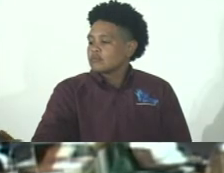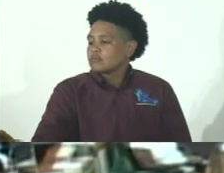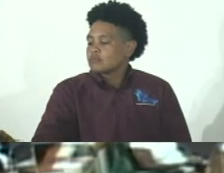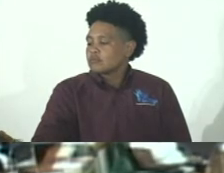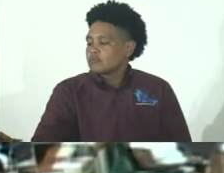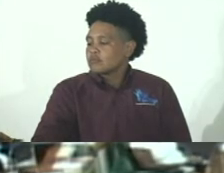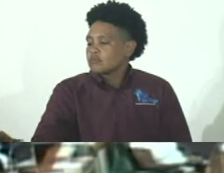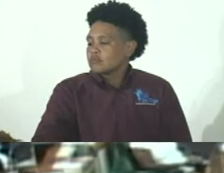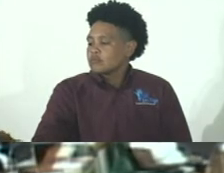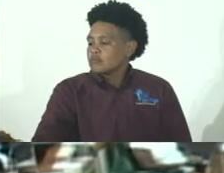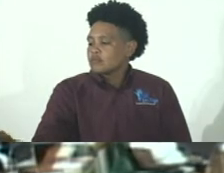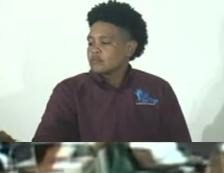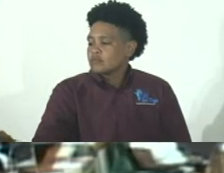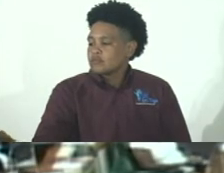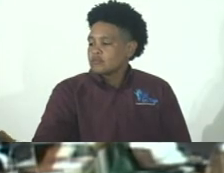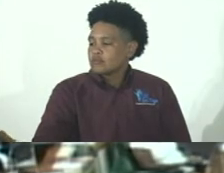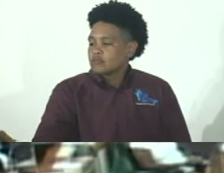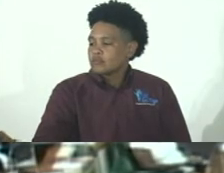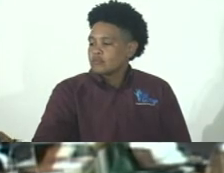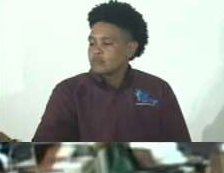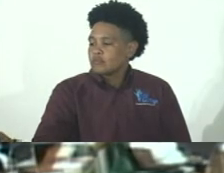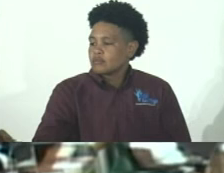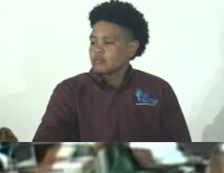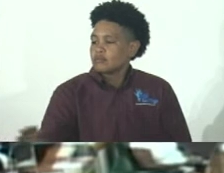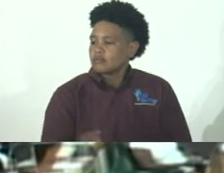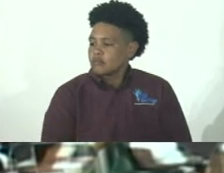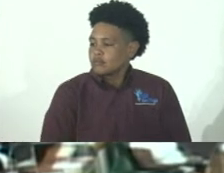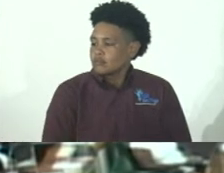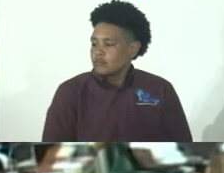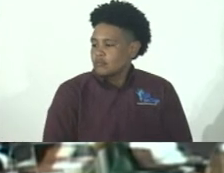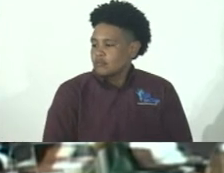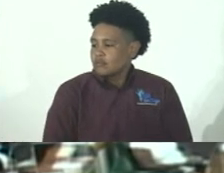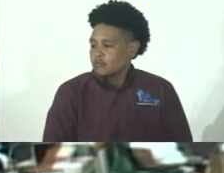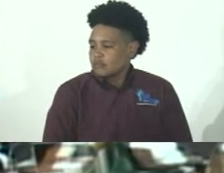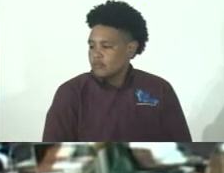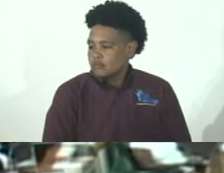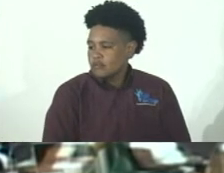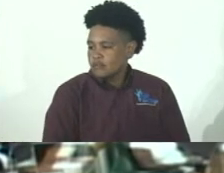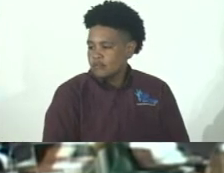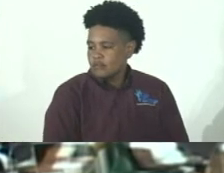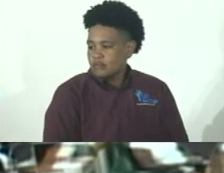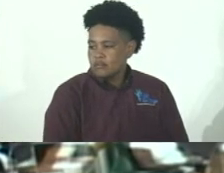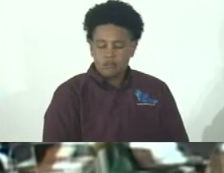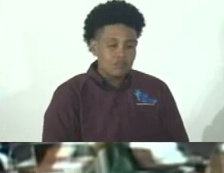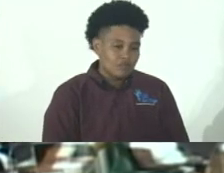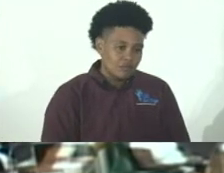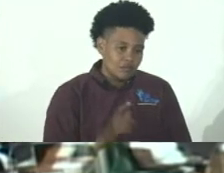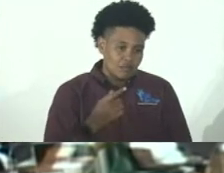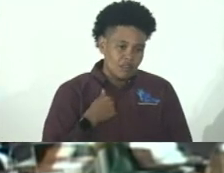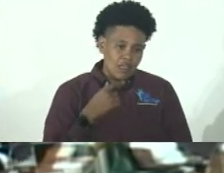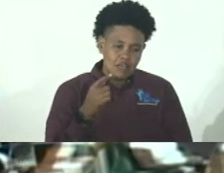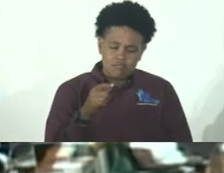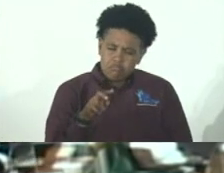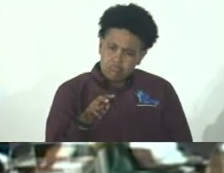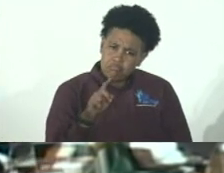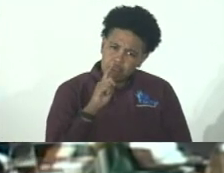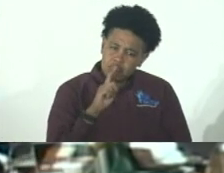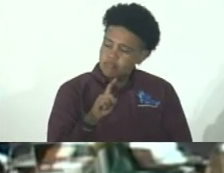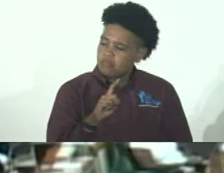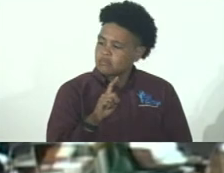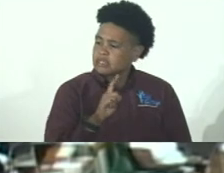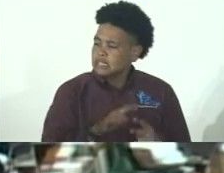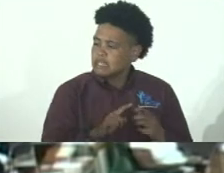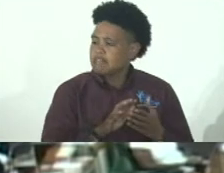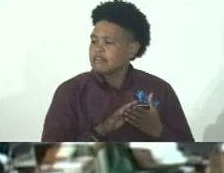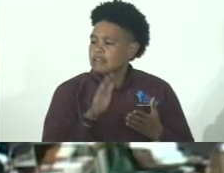and like him i i'm repulsed by the idea of stockpiles of vaccines in the